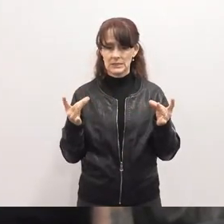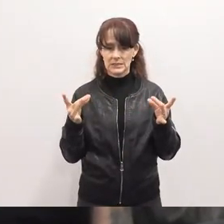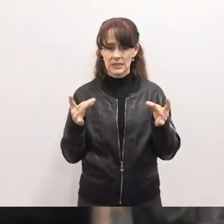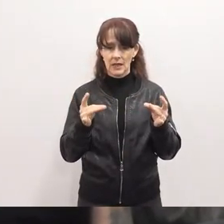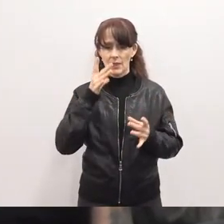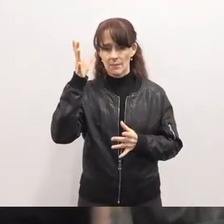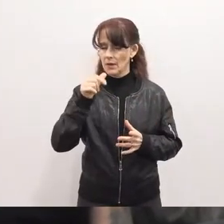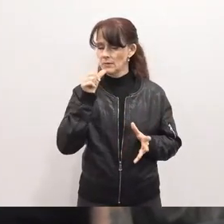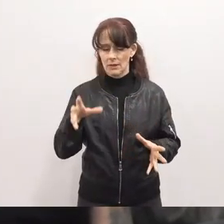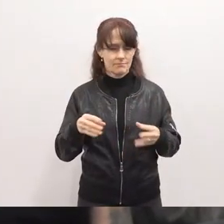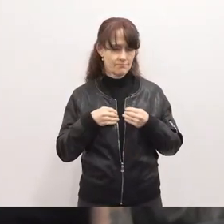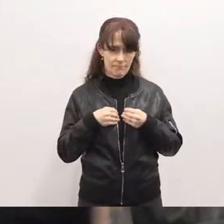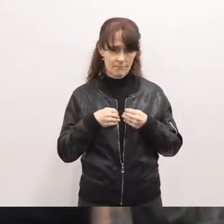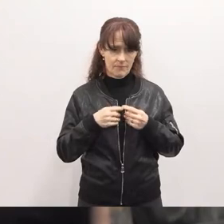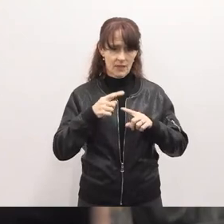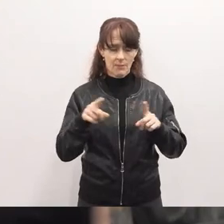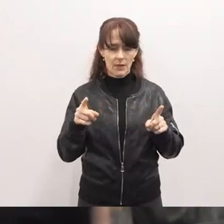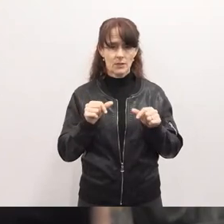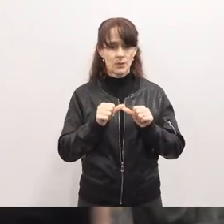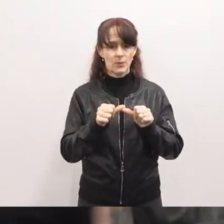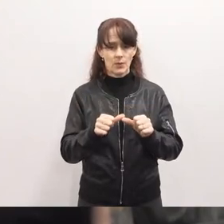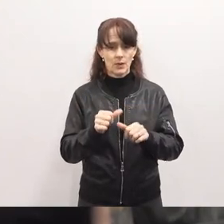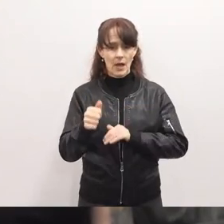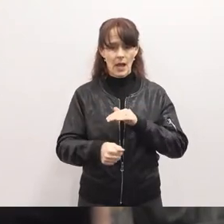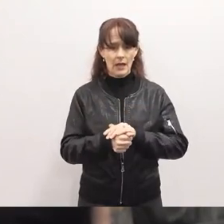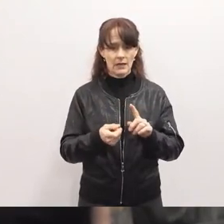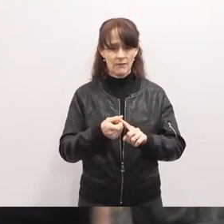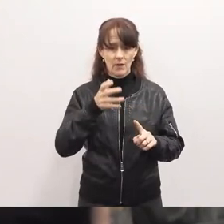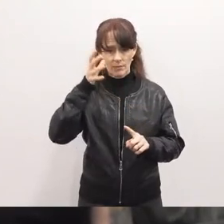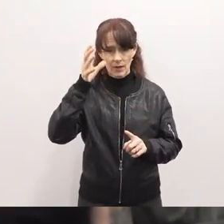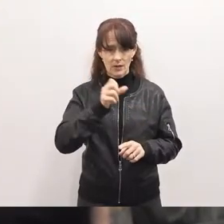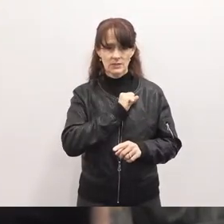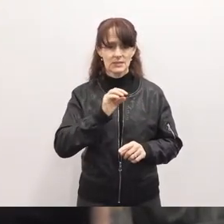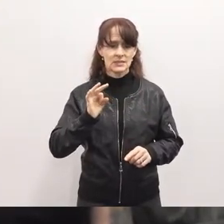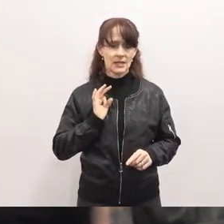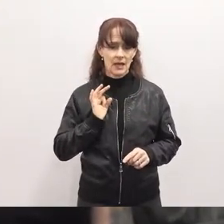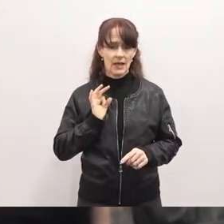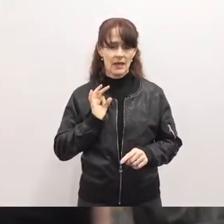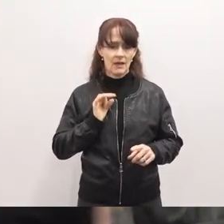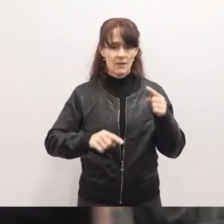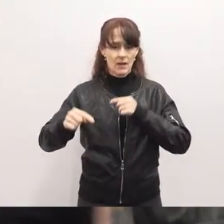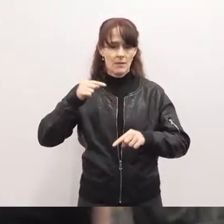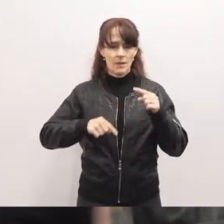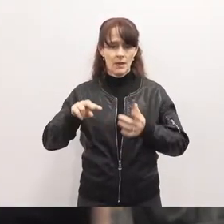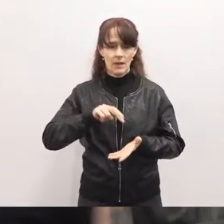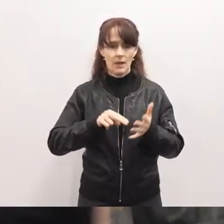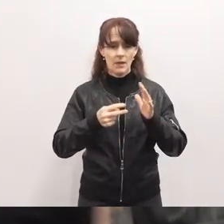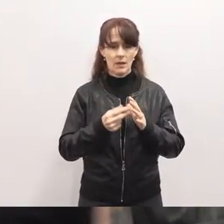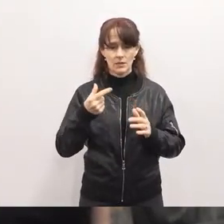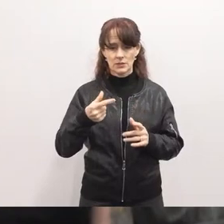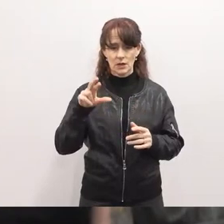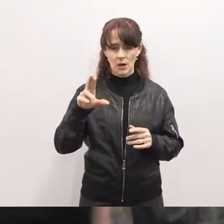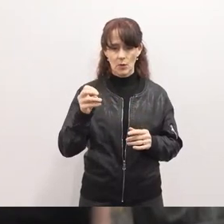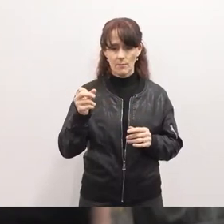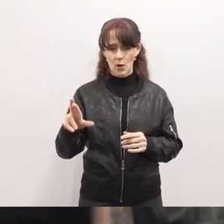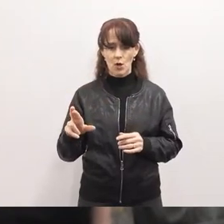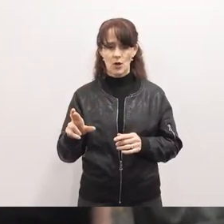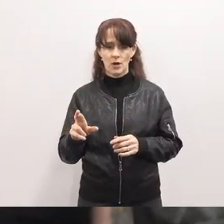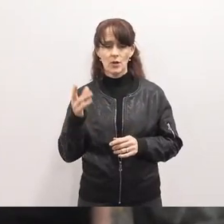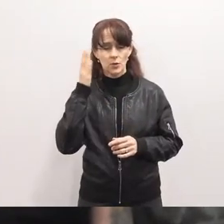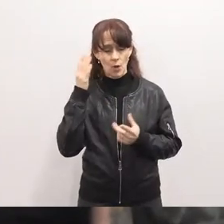wouldn't be okay with it. Yet you proceeded, hiding it from parents and staff. That goes back to the definition of groomer. You know what